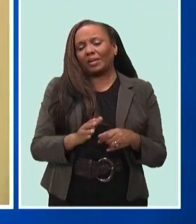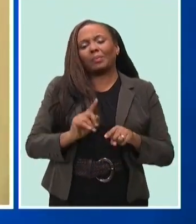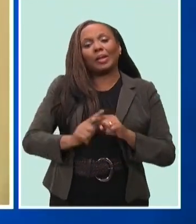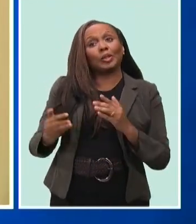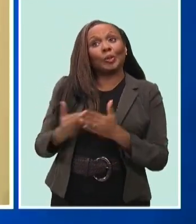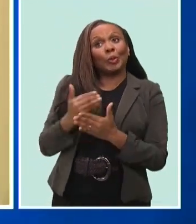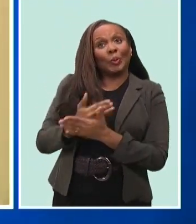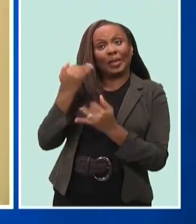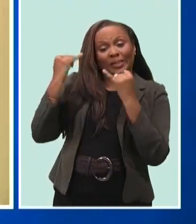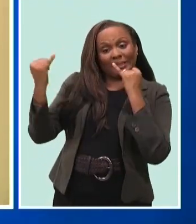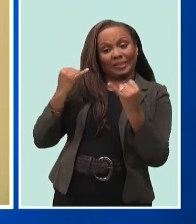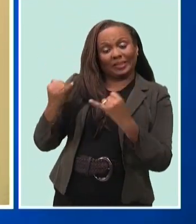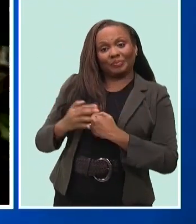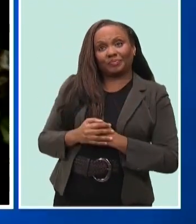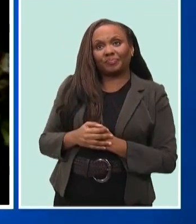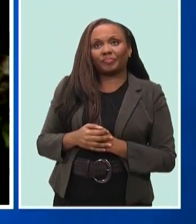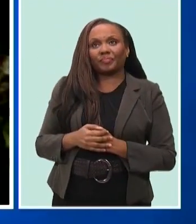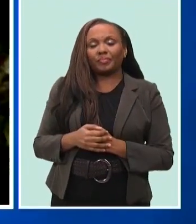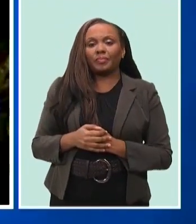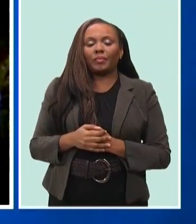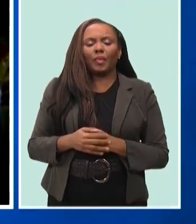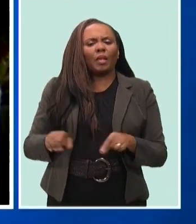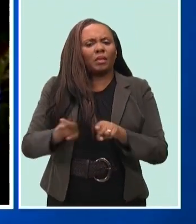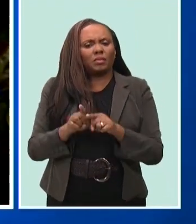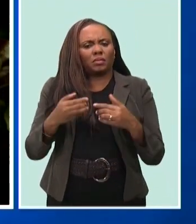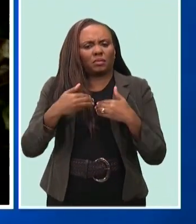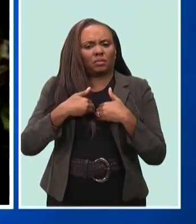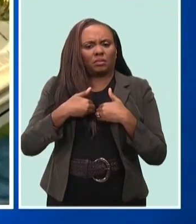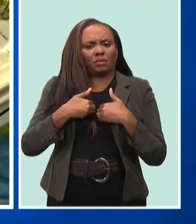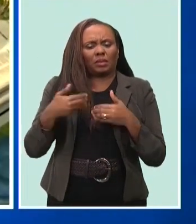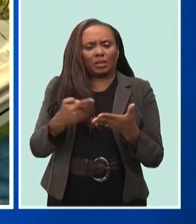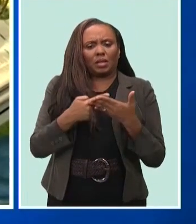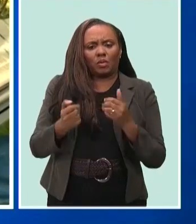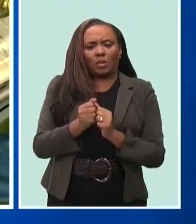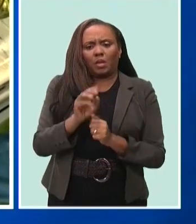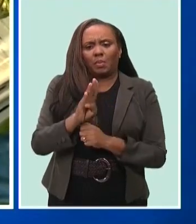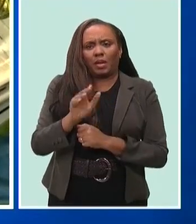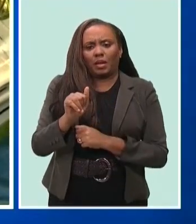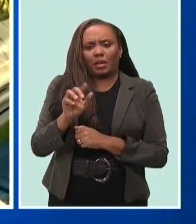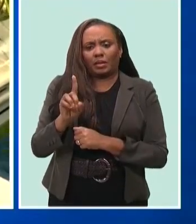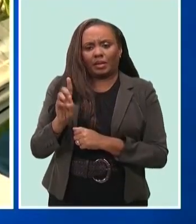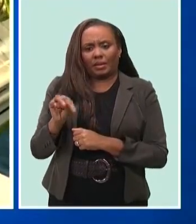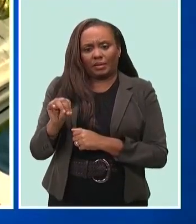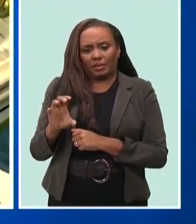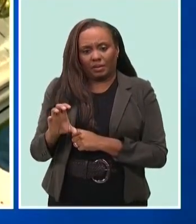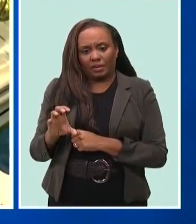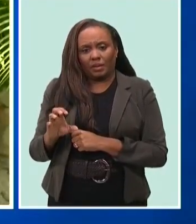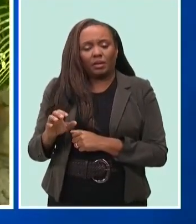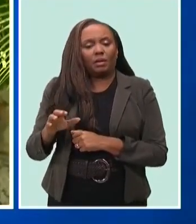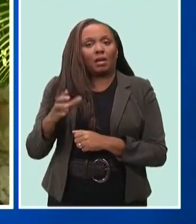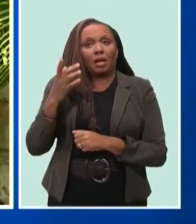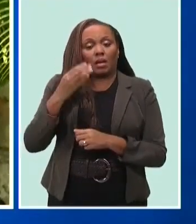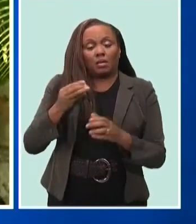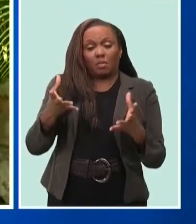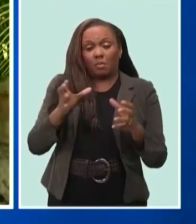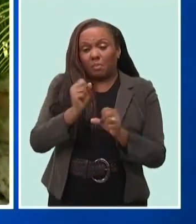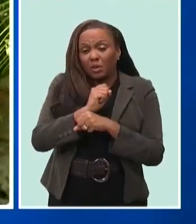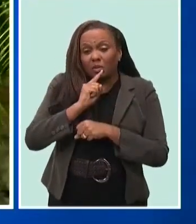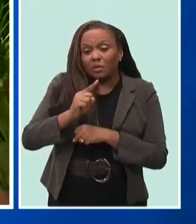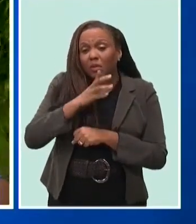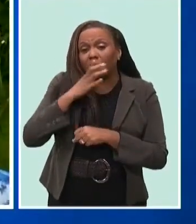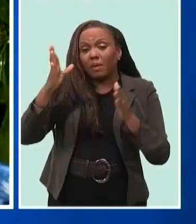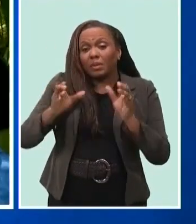way. Discussions have also been held with the BADMC to manage the program and ensure the farmers have a market for their produce. Sean